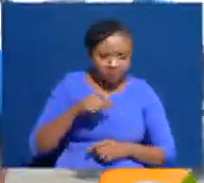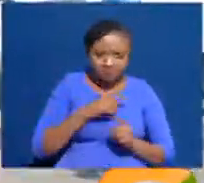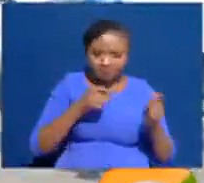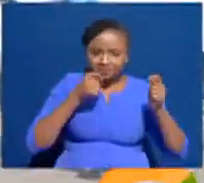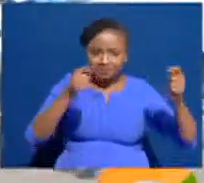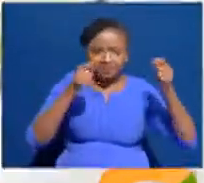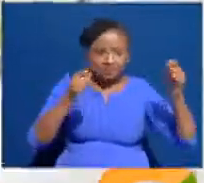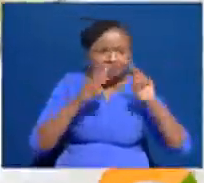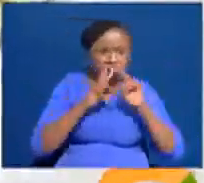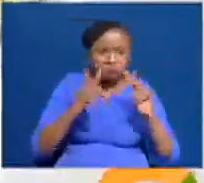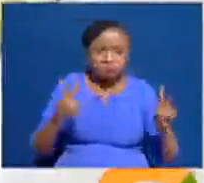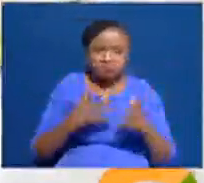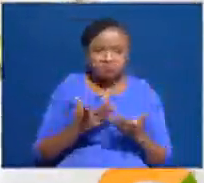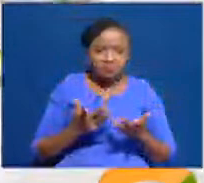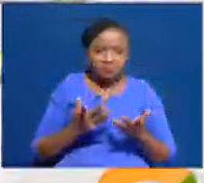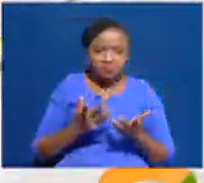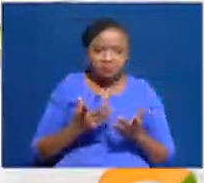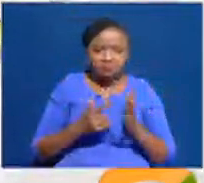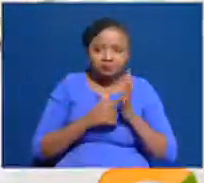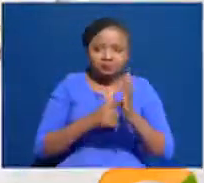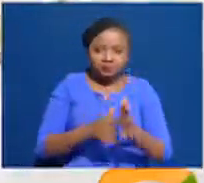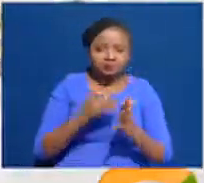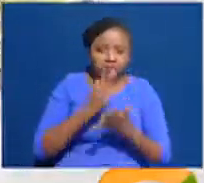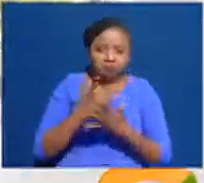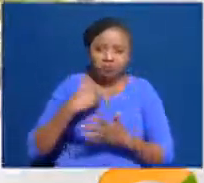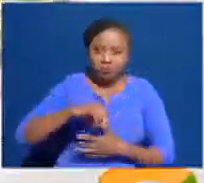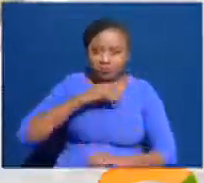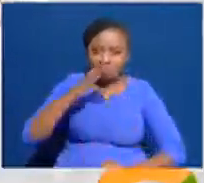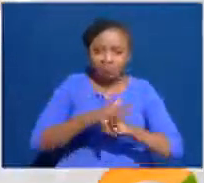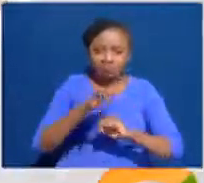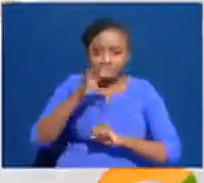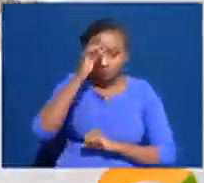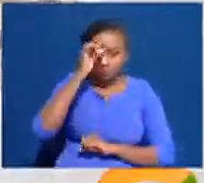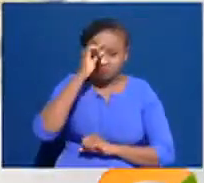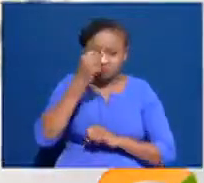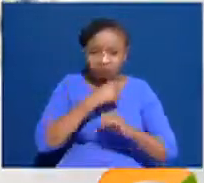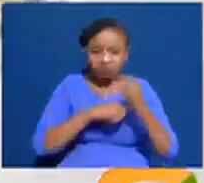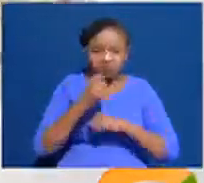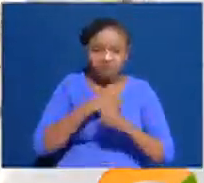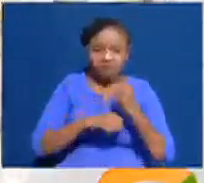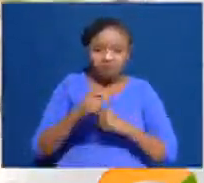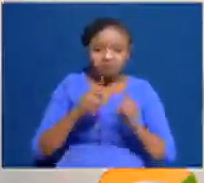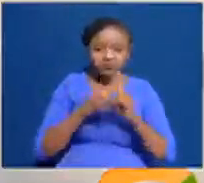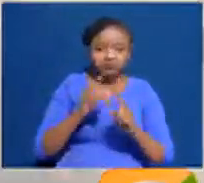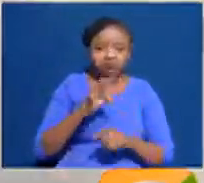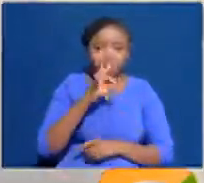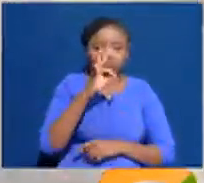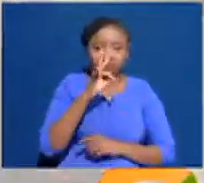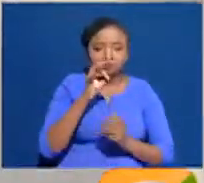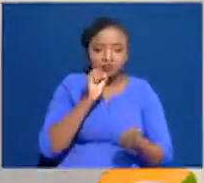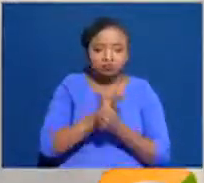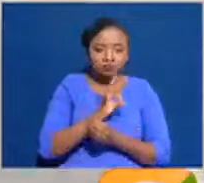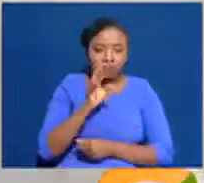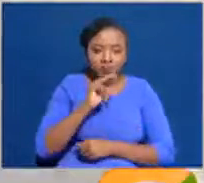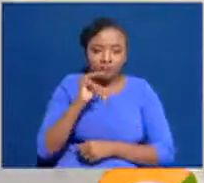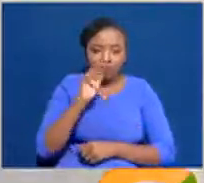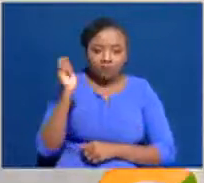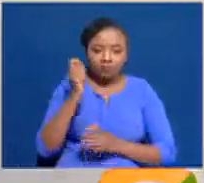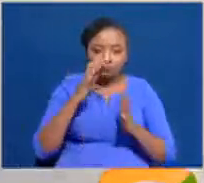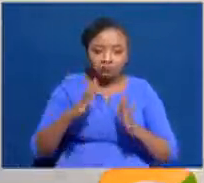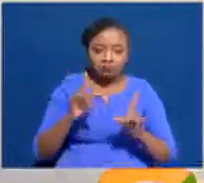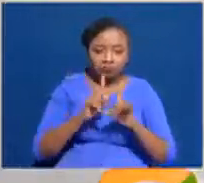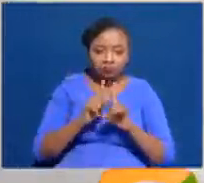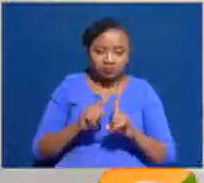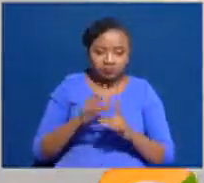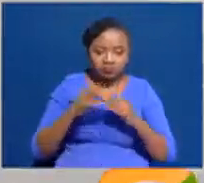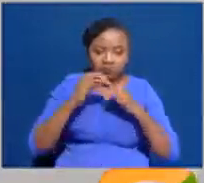peaceful protests to express their displeasure with the high cost of living affecting millions of Kenyans. The leaders say they will not relent in